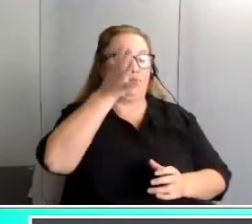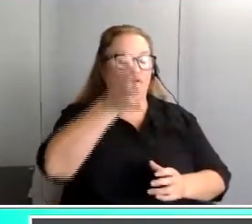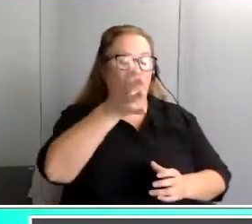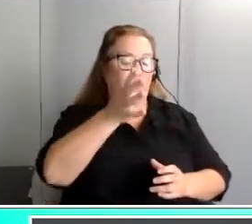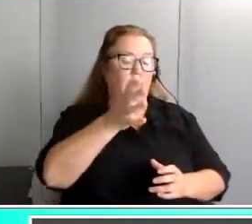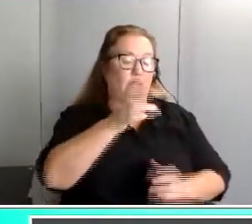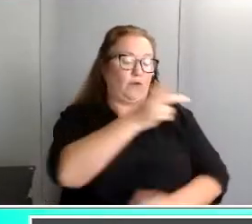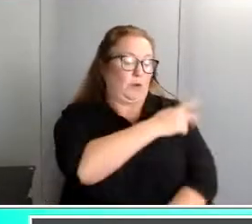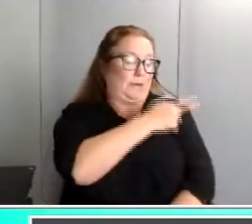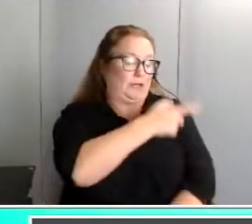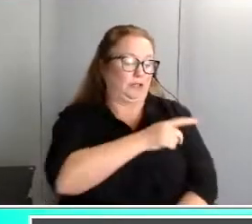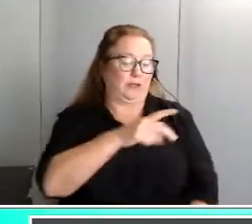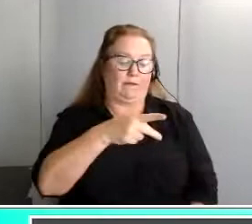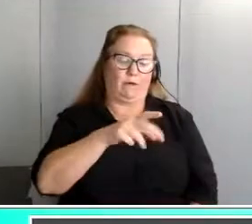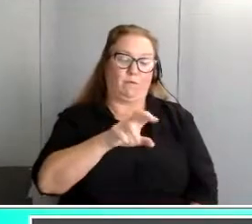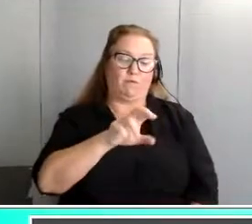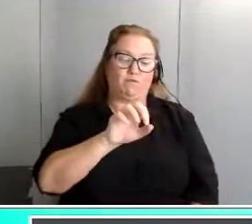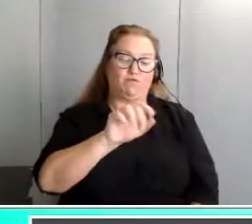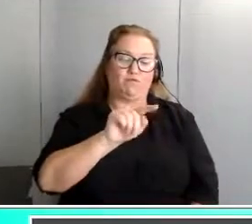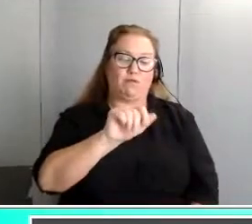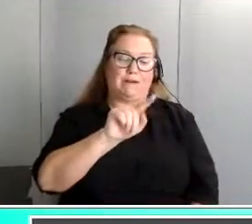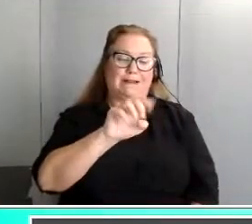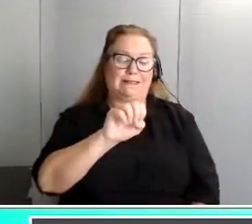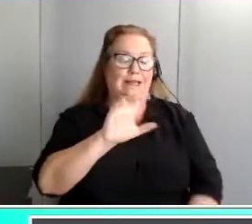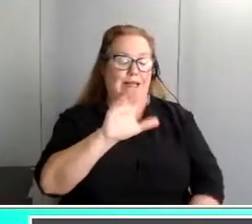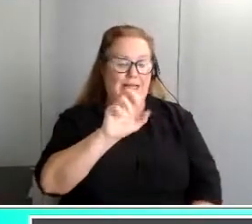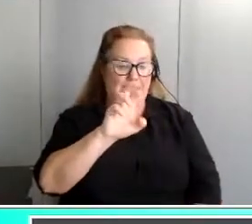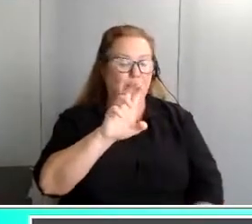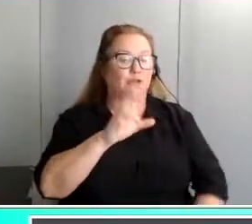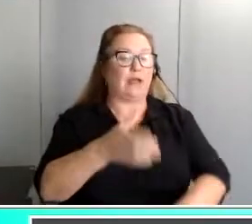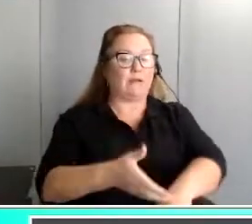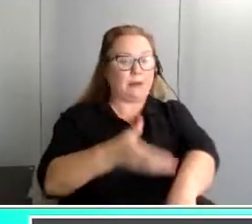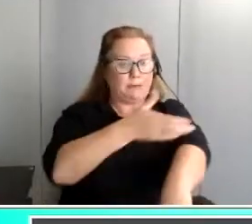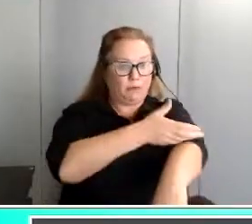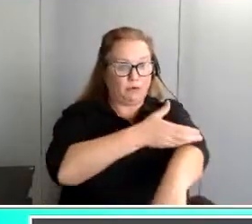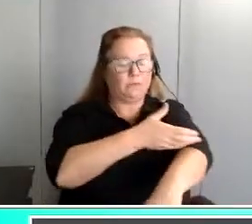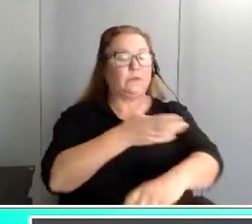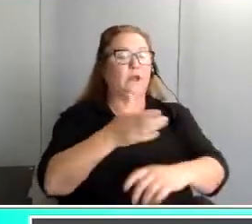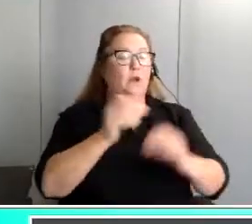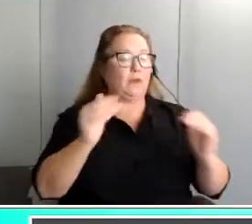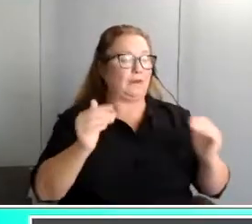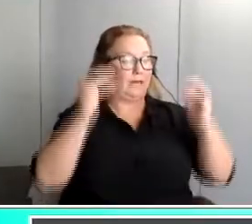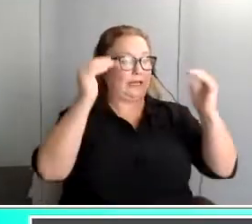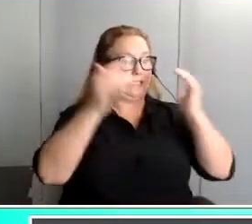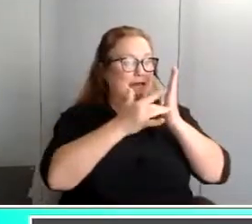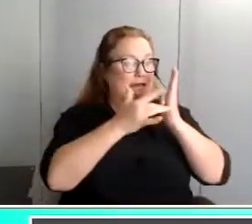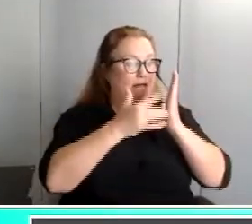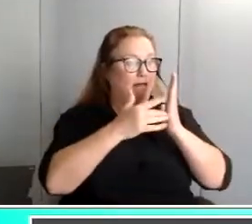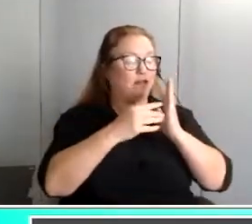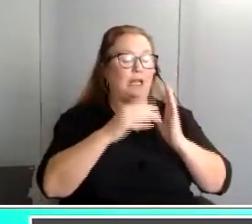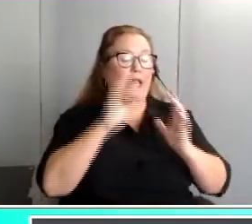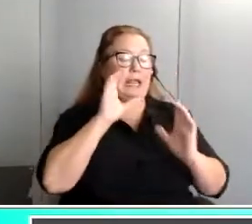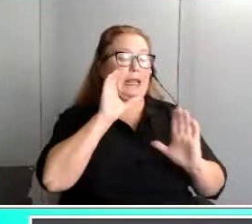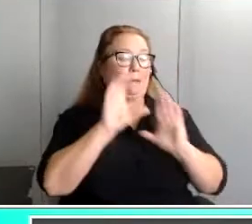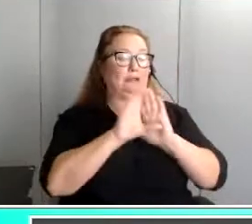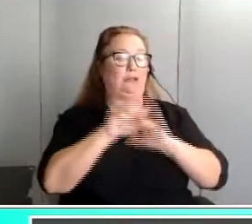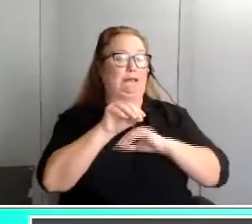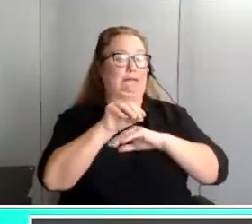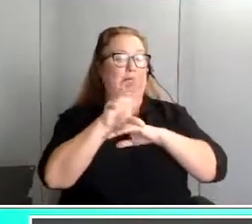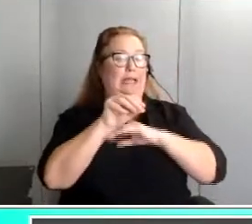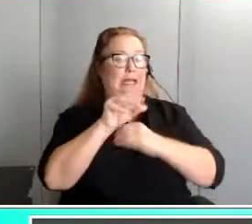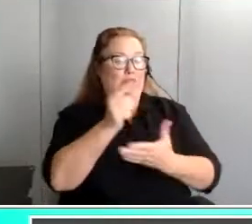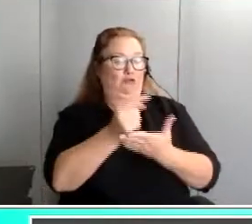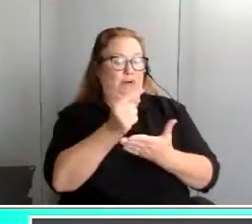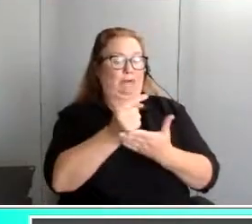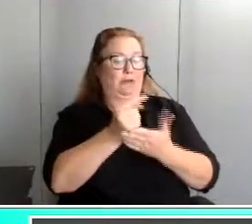cancer has improved in recent years through advancements in technology, imaging, and the way treatment is delivered. Research has found